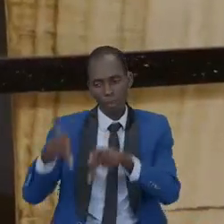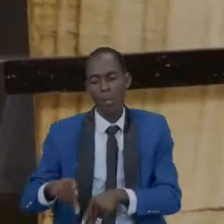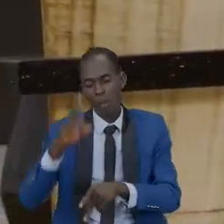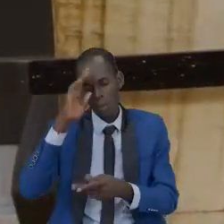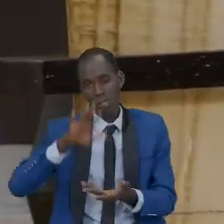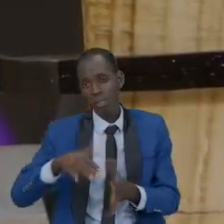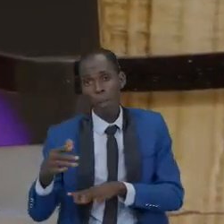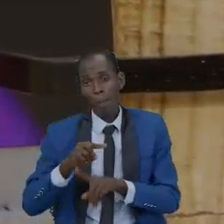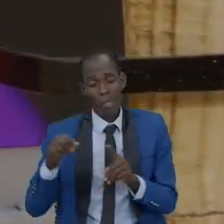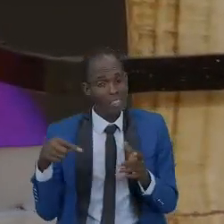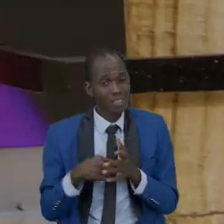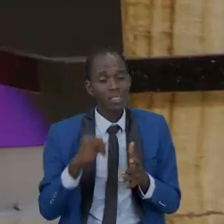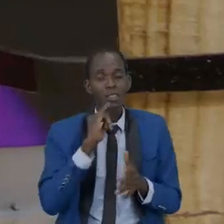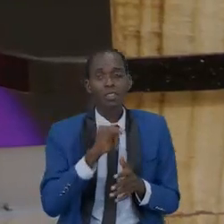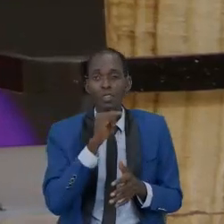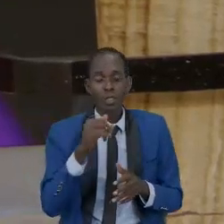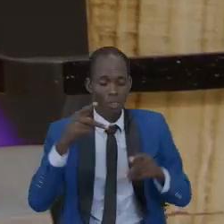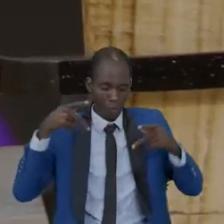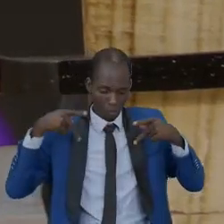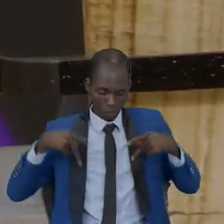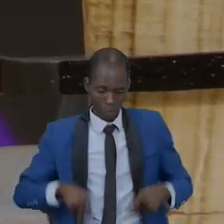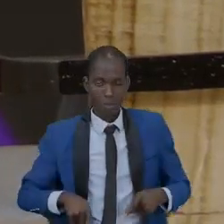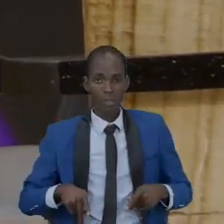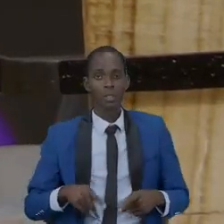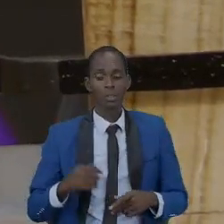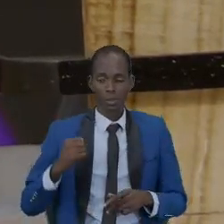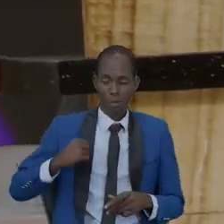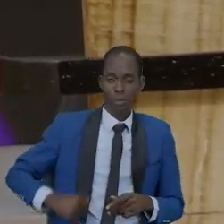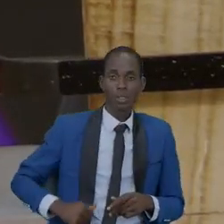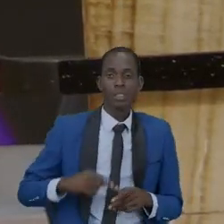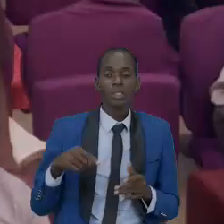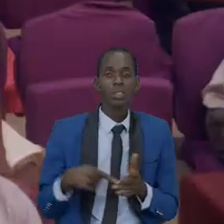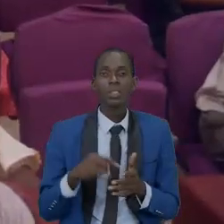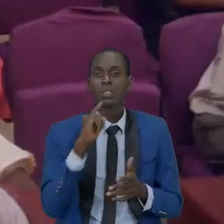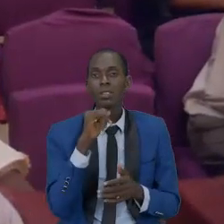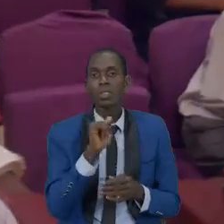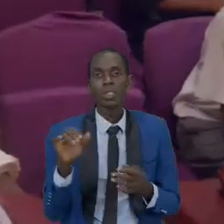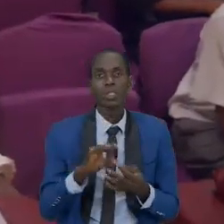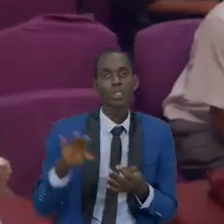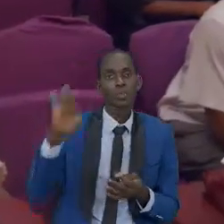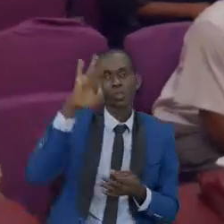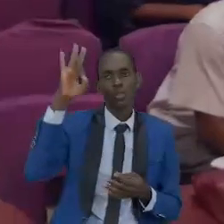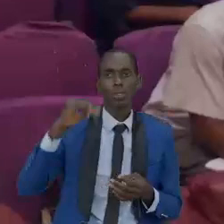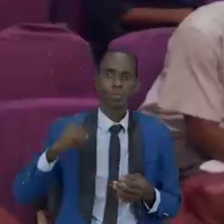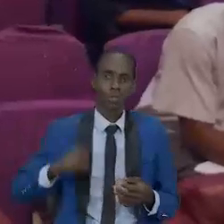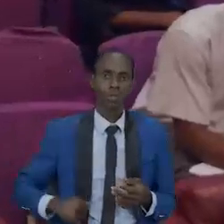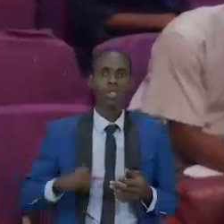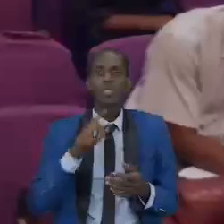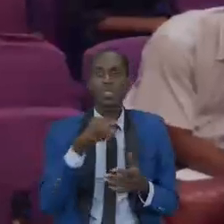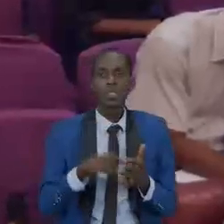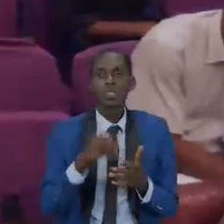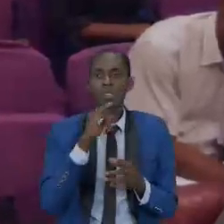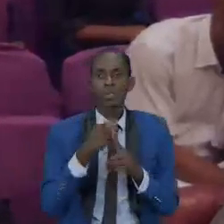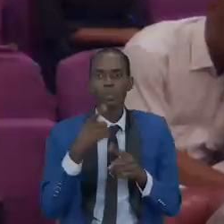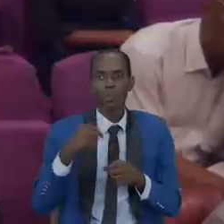not physical crucifixion. This is spiritual crucifixion. This is from the heart of